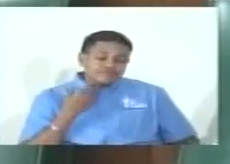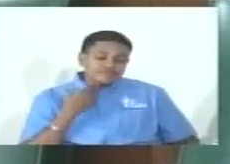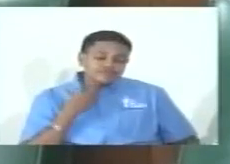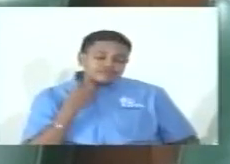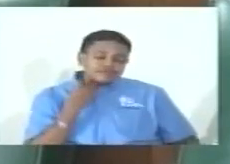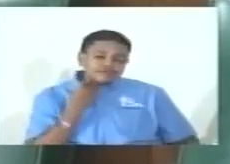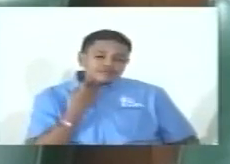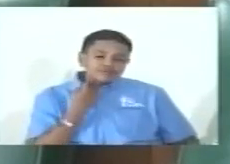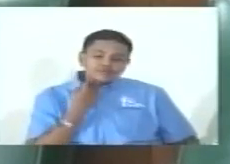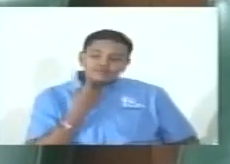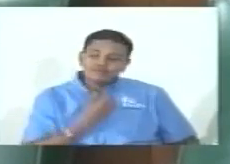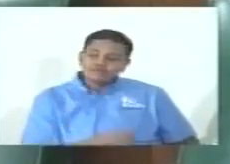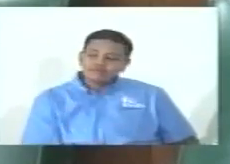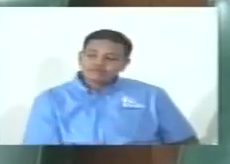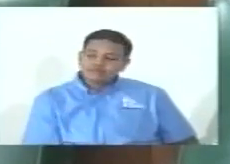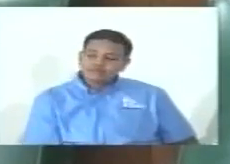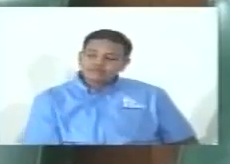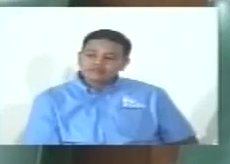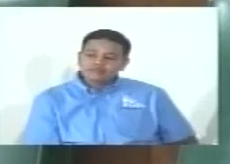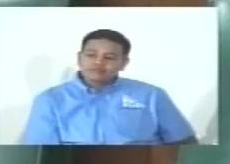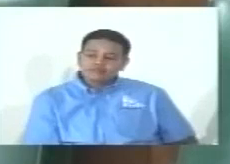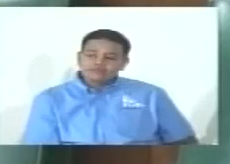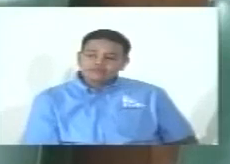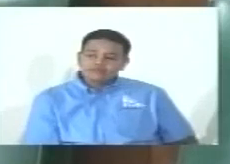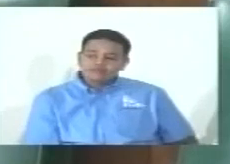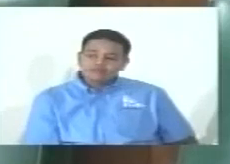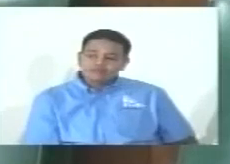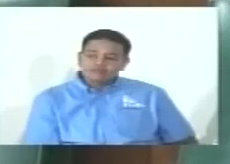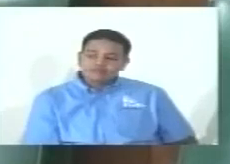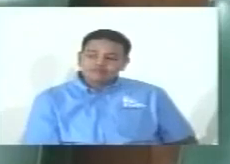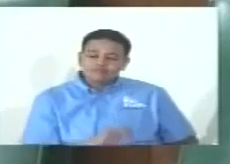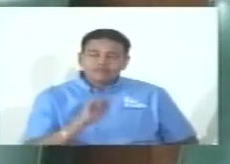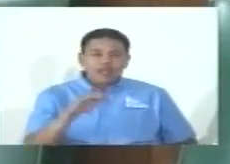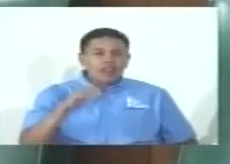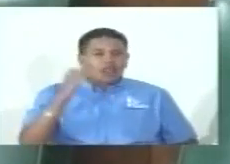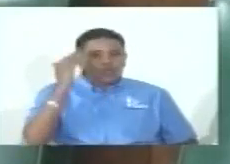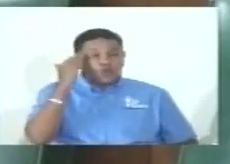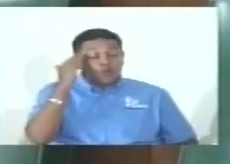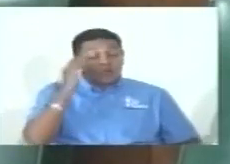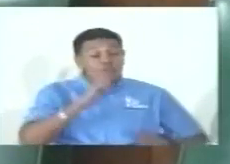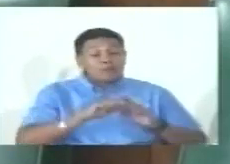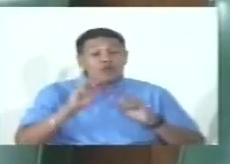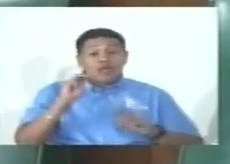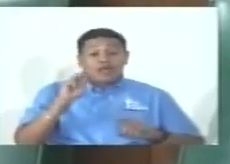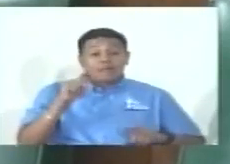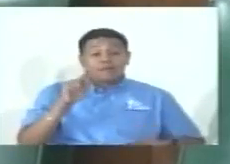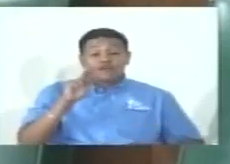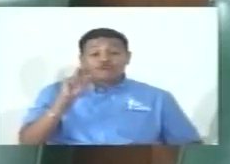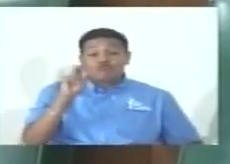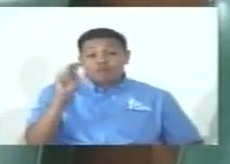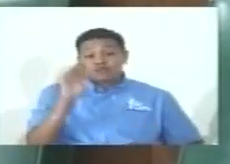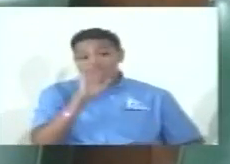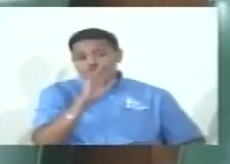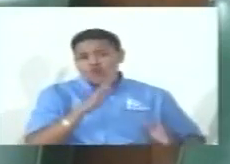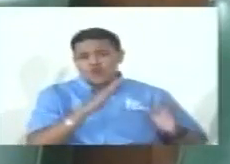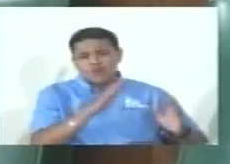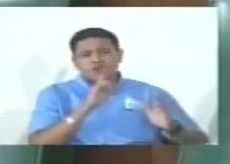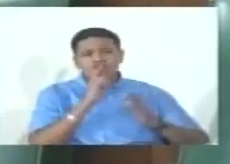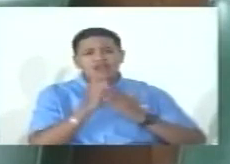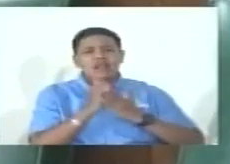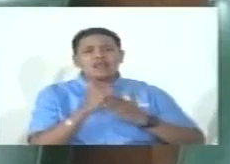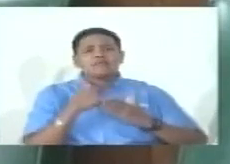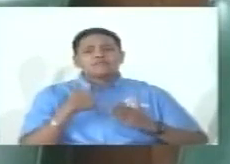that is yet unknown. But MP Robinson, in her way, helped me